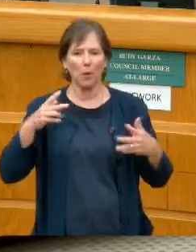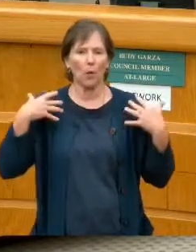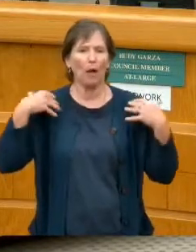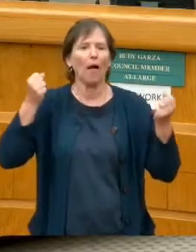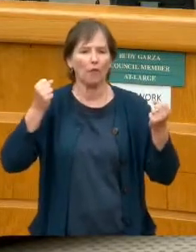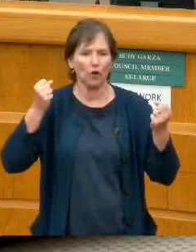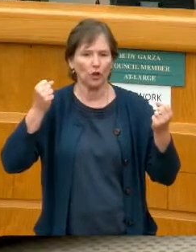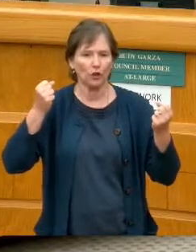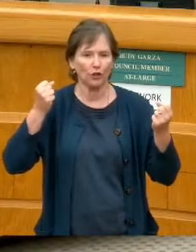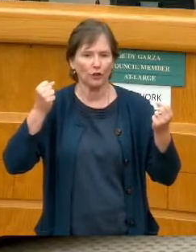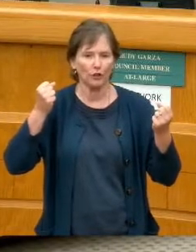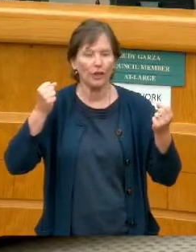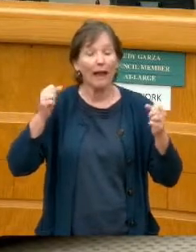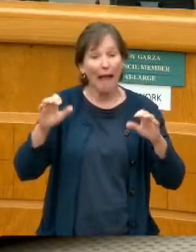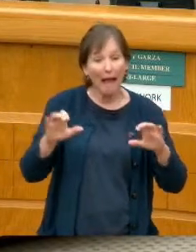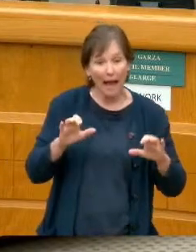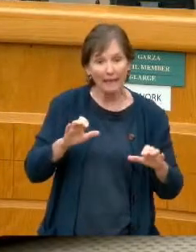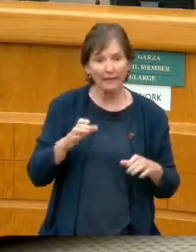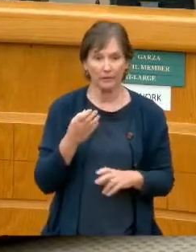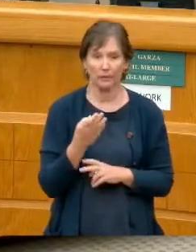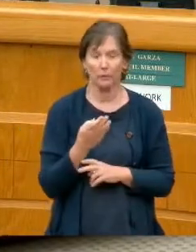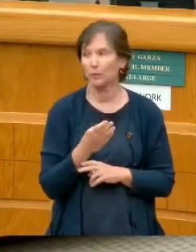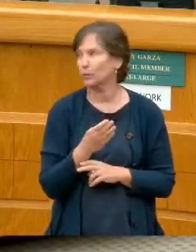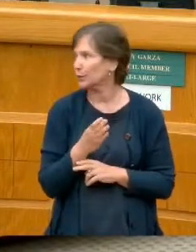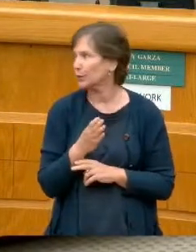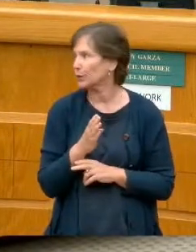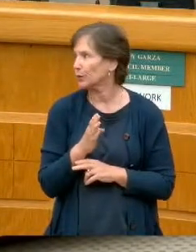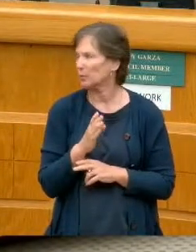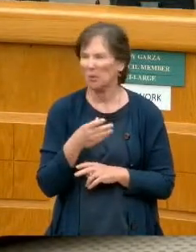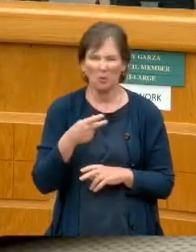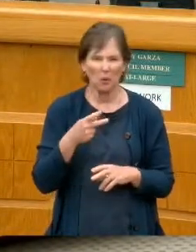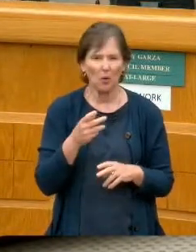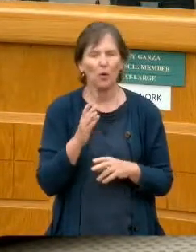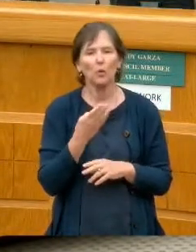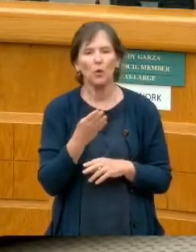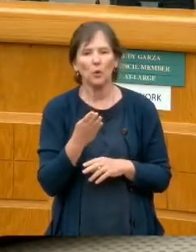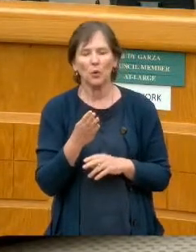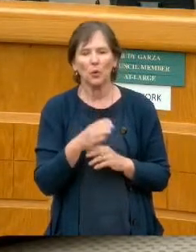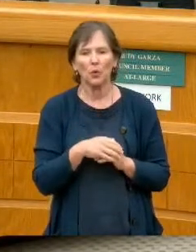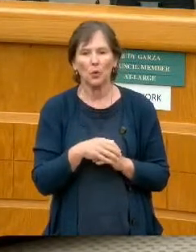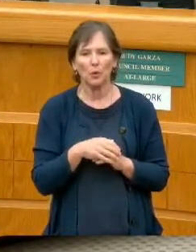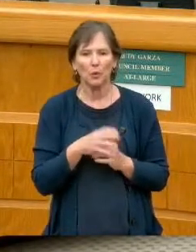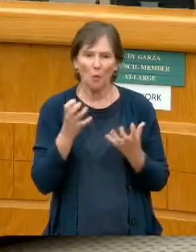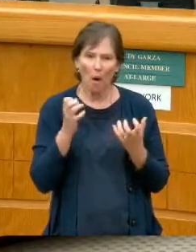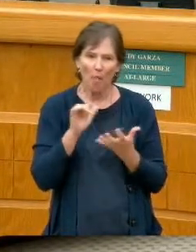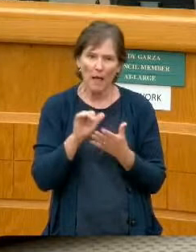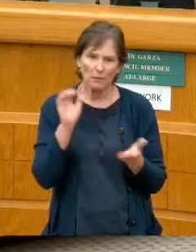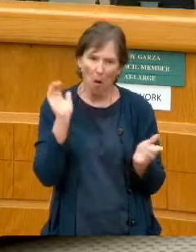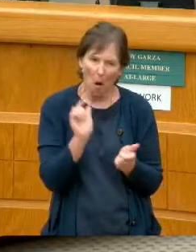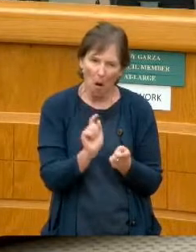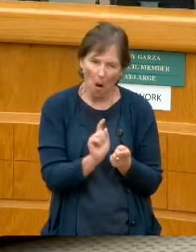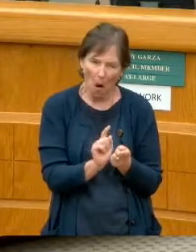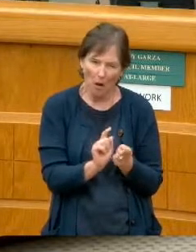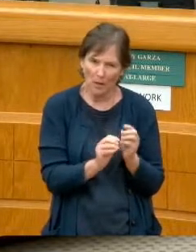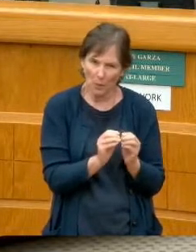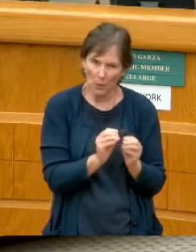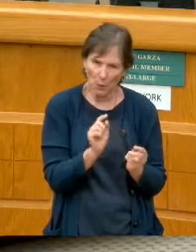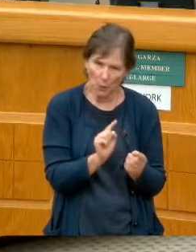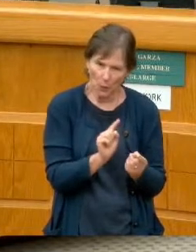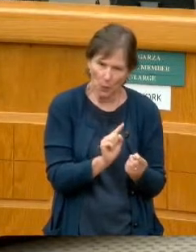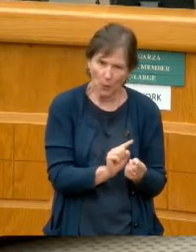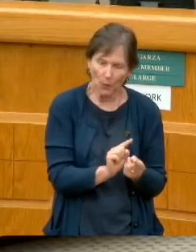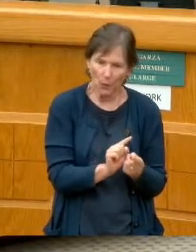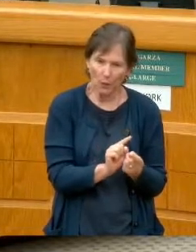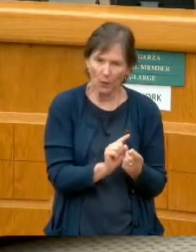blue purplish color, we want that number to be a smaller percentage, right, the active cases, and that's what we see